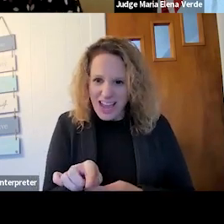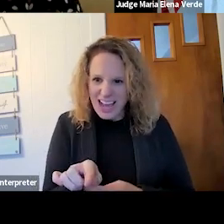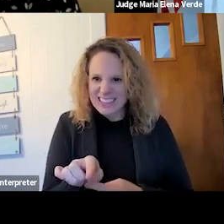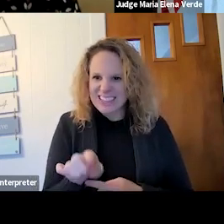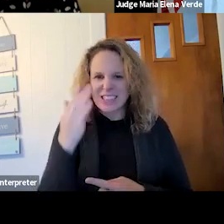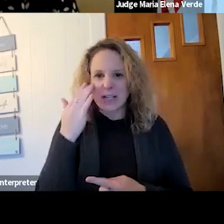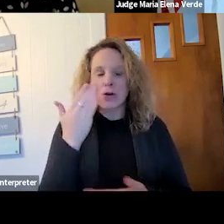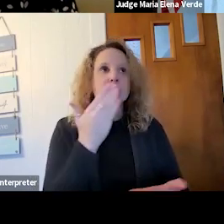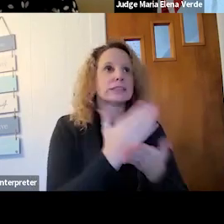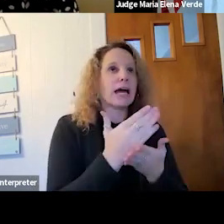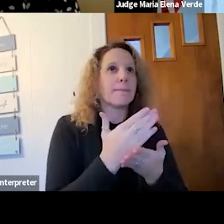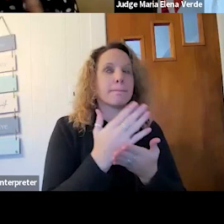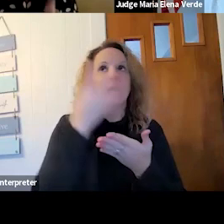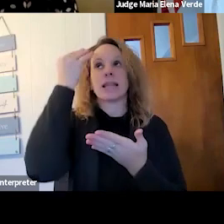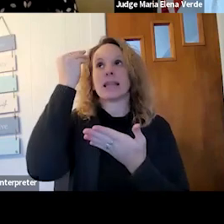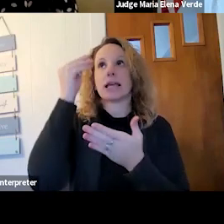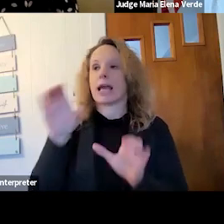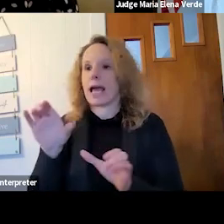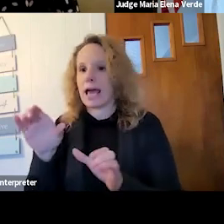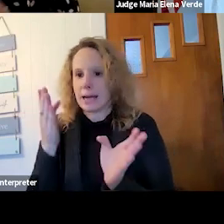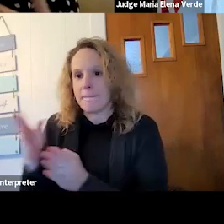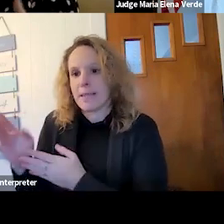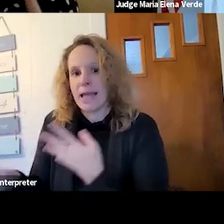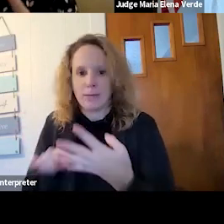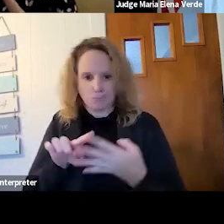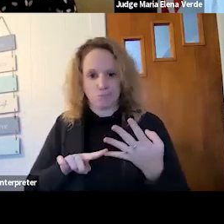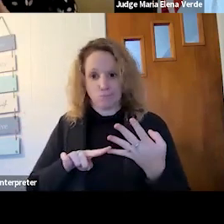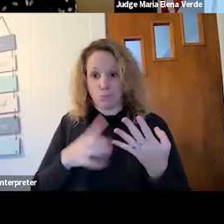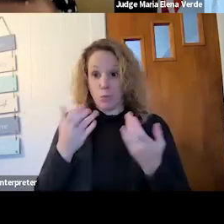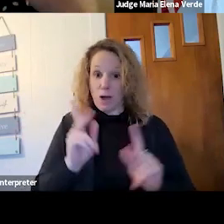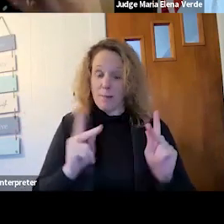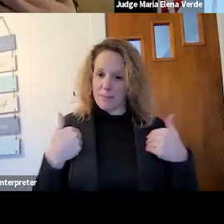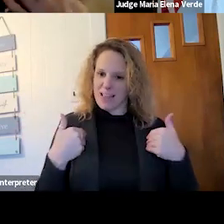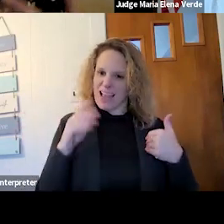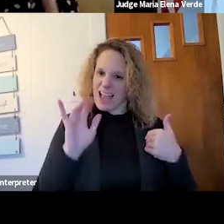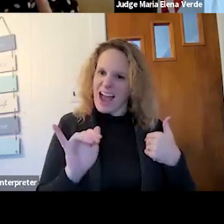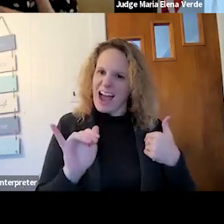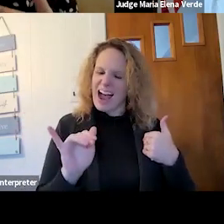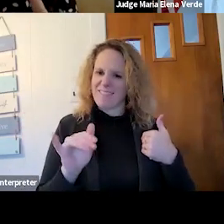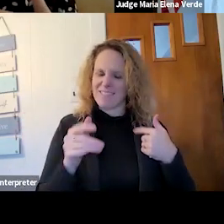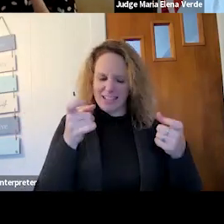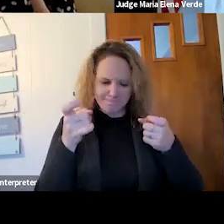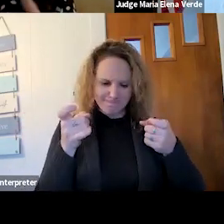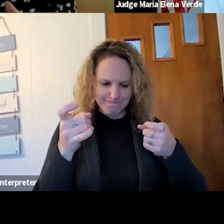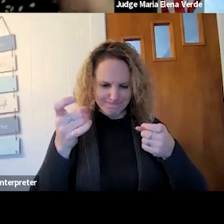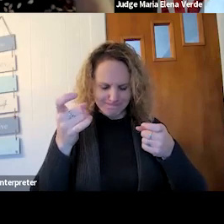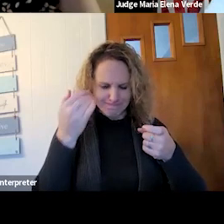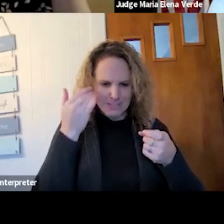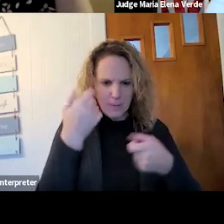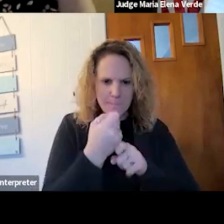stop, think, act, and plan. We want people to have that executive control that comes with